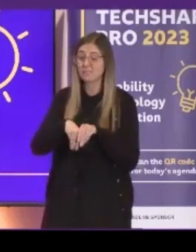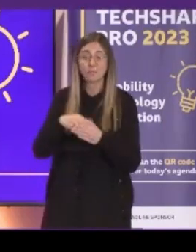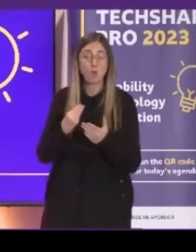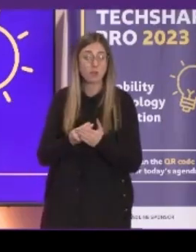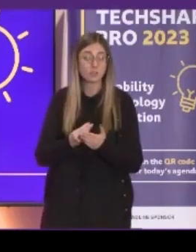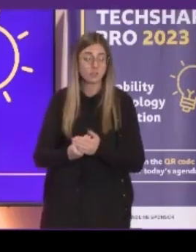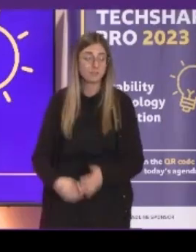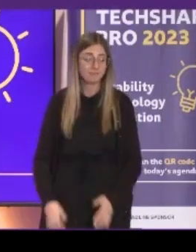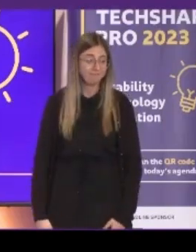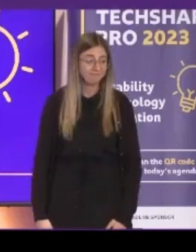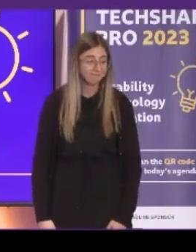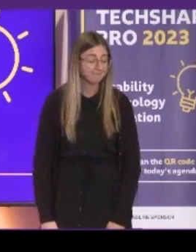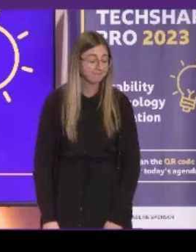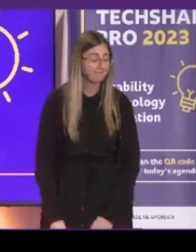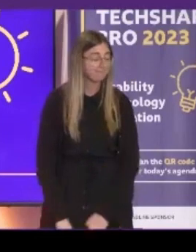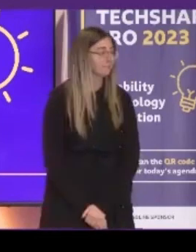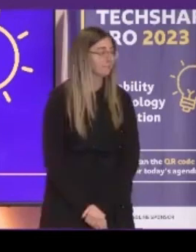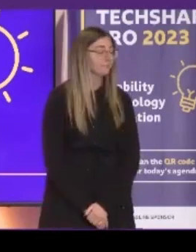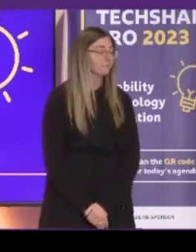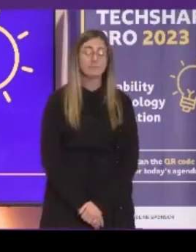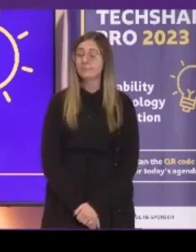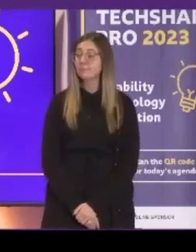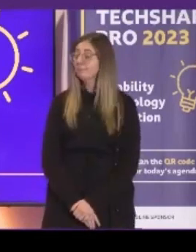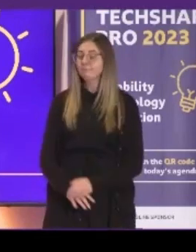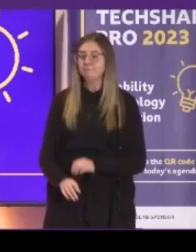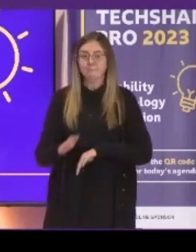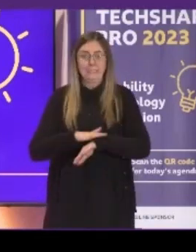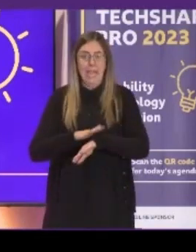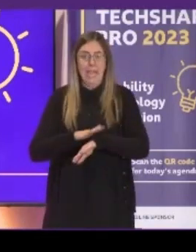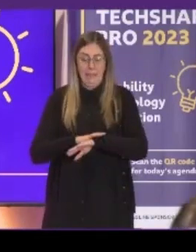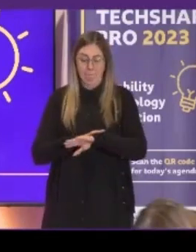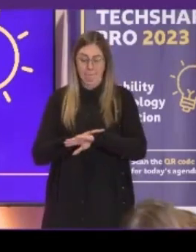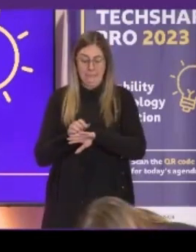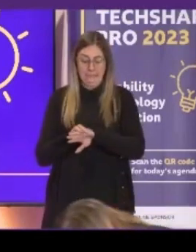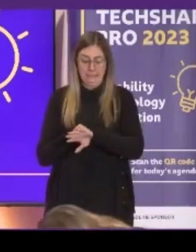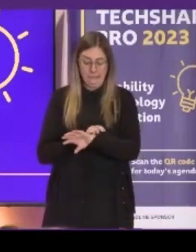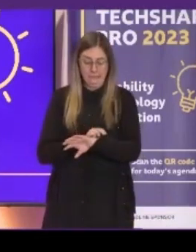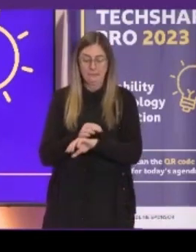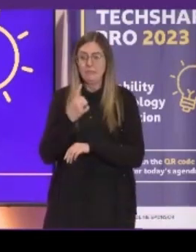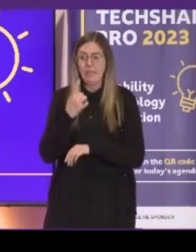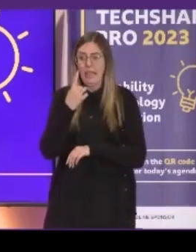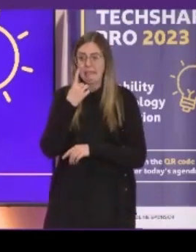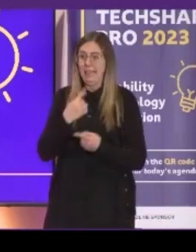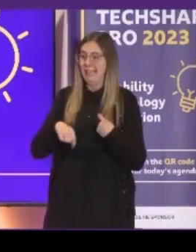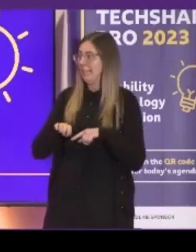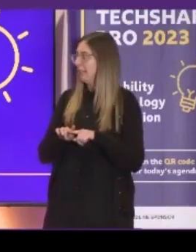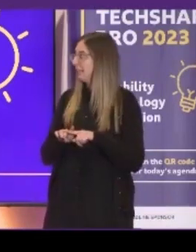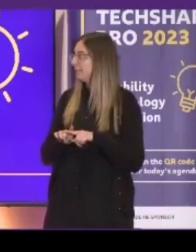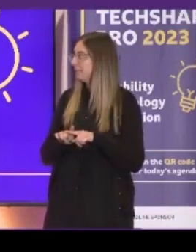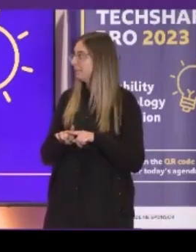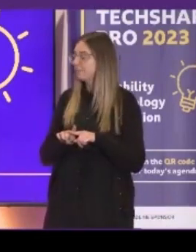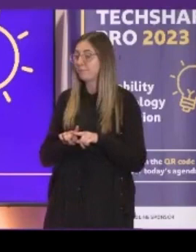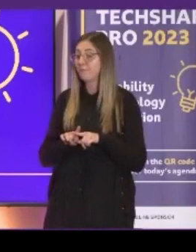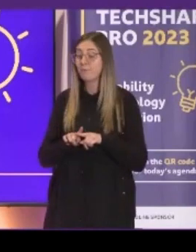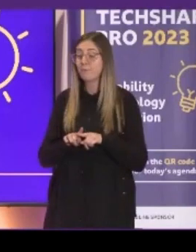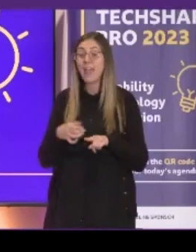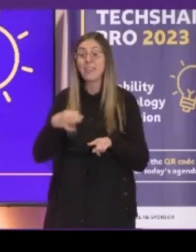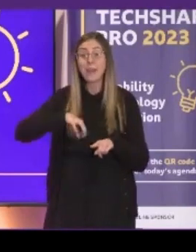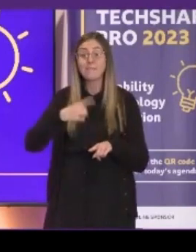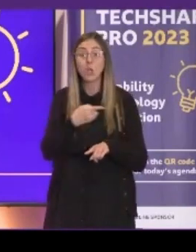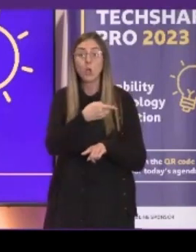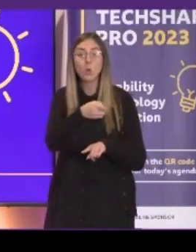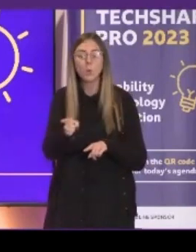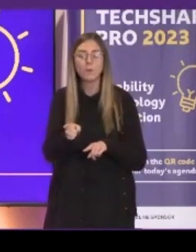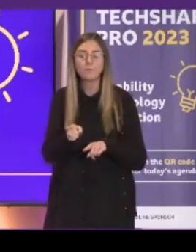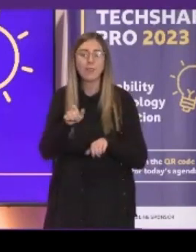Yeah. Great. Yeah. I'm just conscious of time, so I think we all agree the end users benefit,